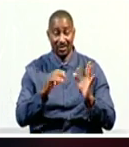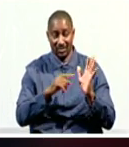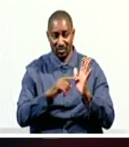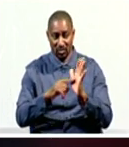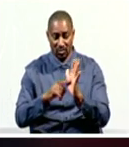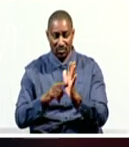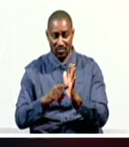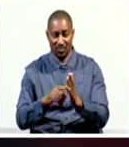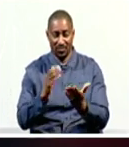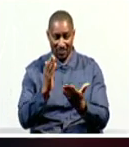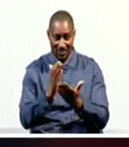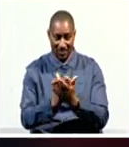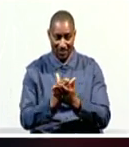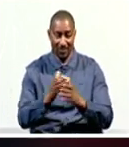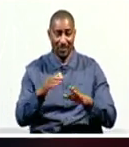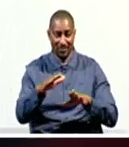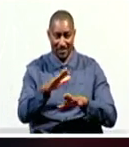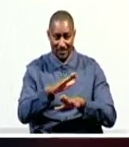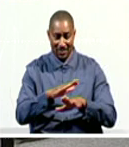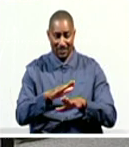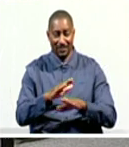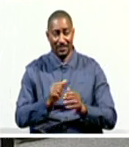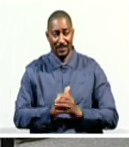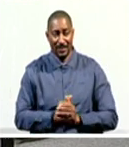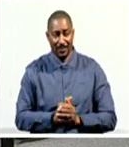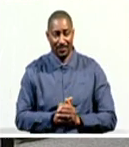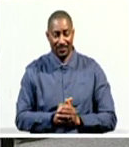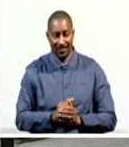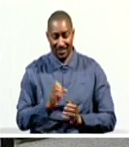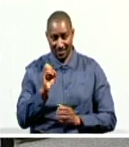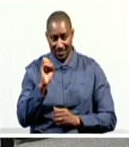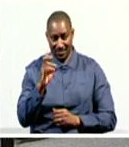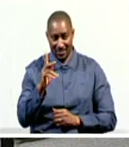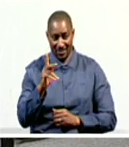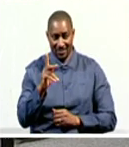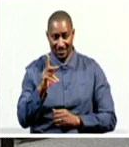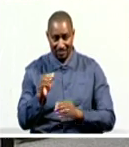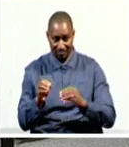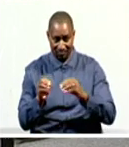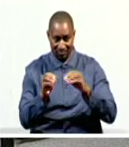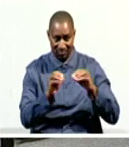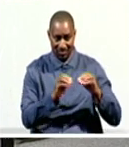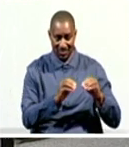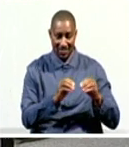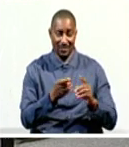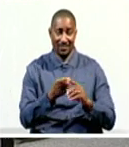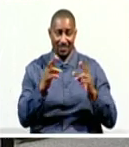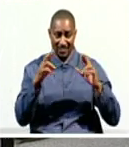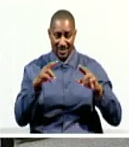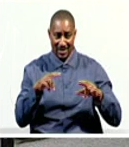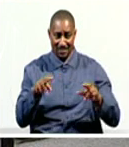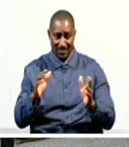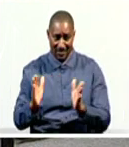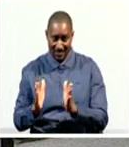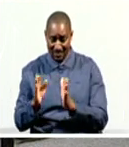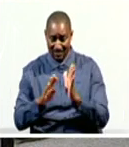these heightened consultations. All right, I want us to move away perhaps from the aspect of the Harambee Prosperity Plan because